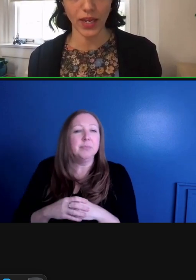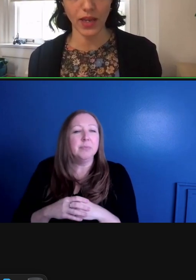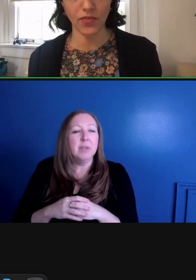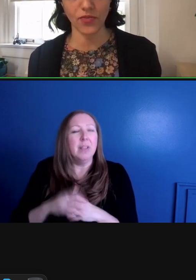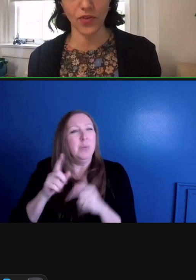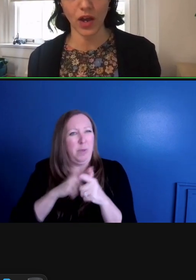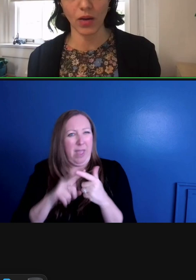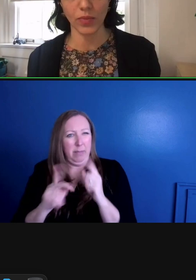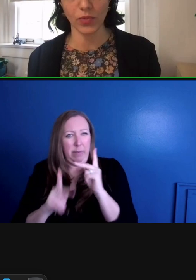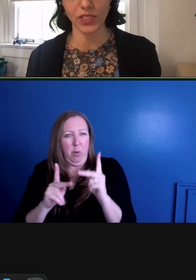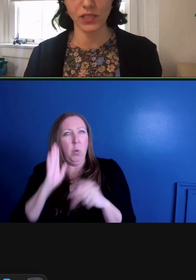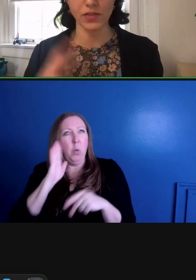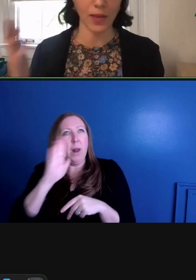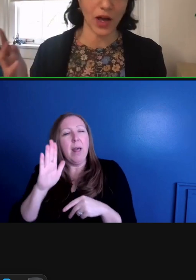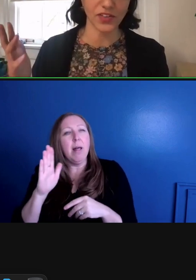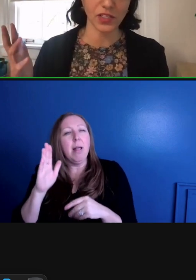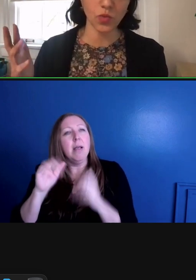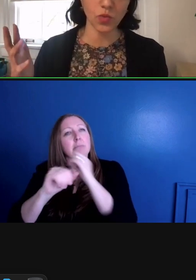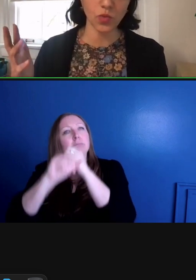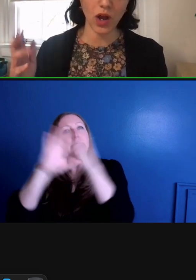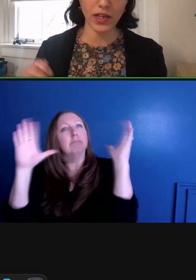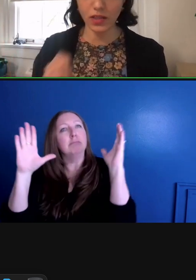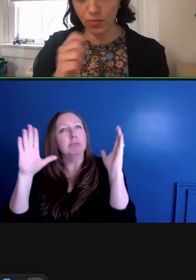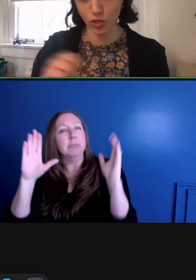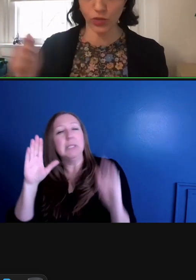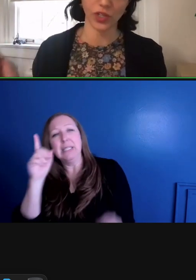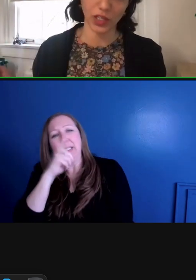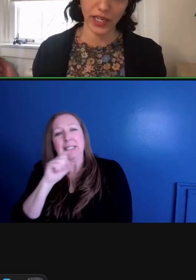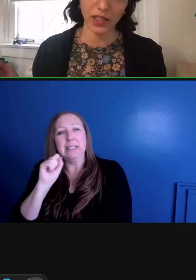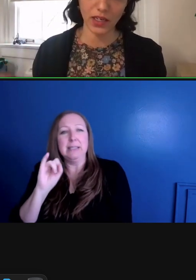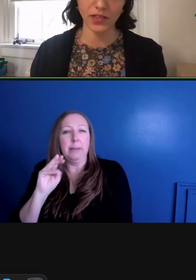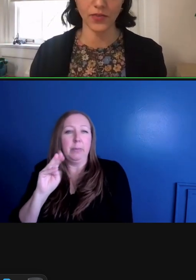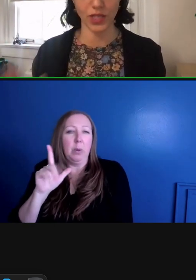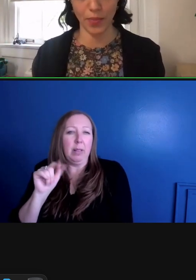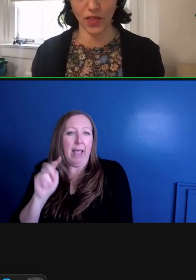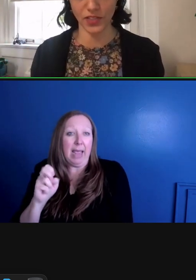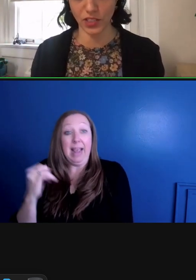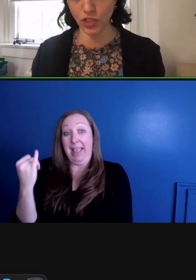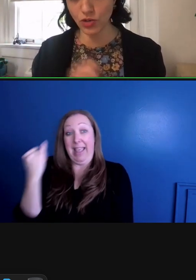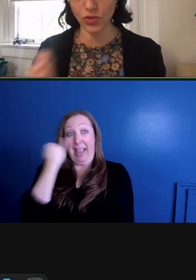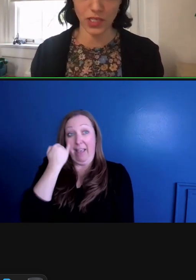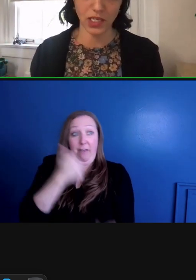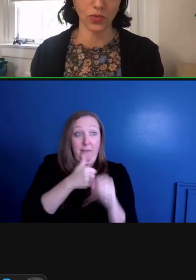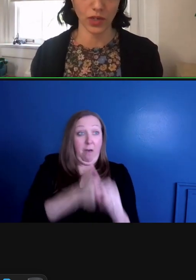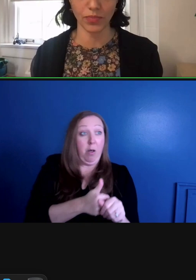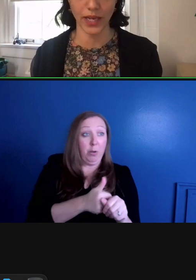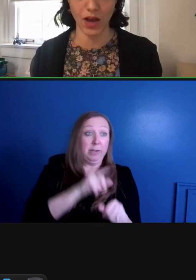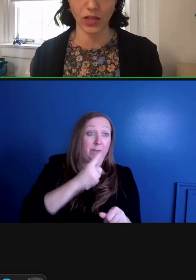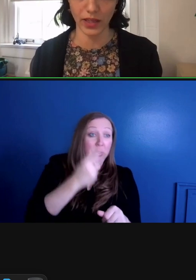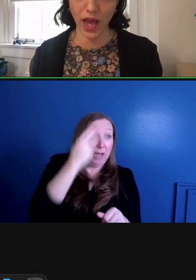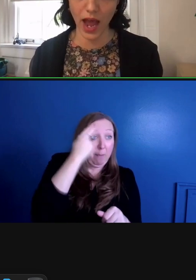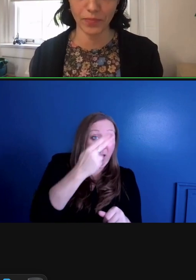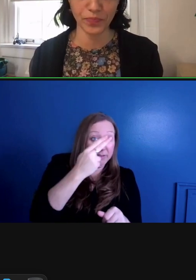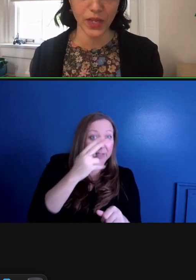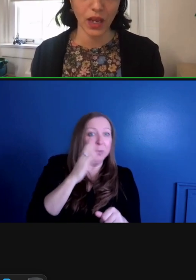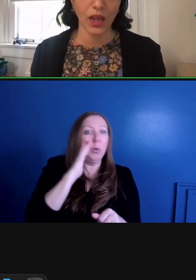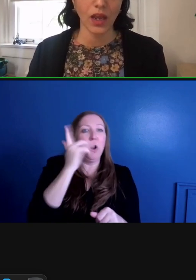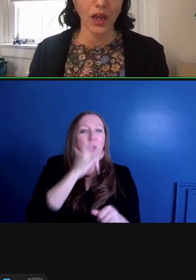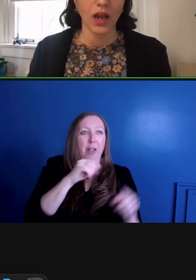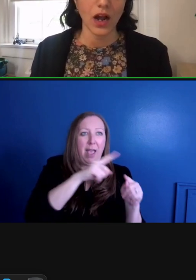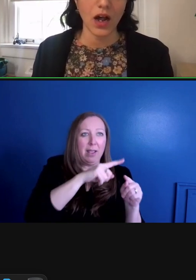right? So if it was hypothesis 1, the motion would look like this. If it was hypothesis 2, the scene would play out like